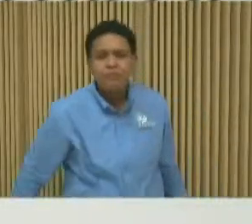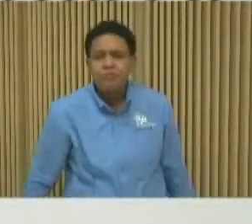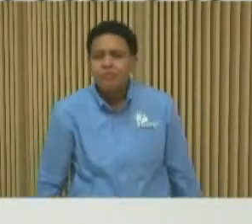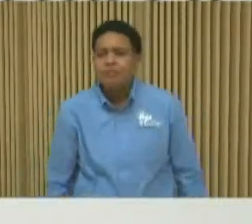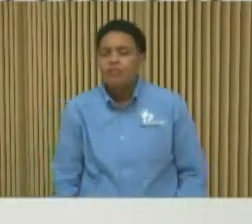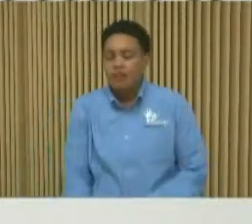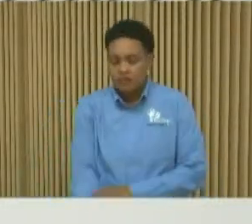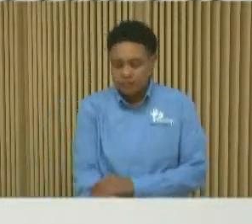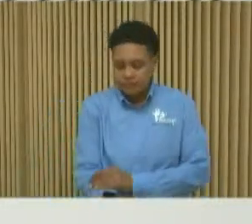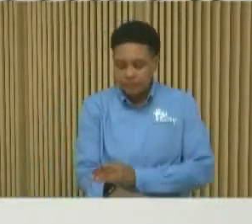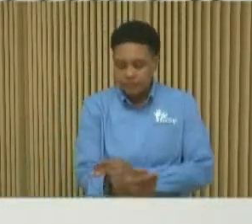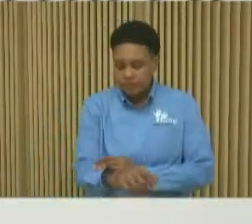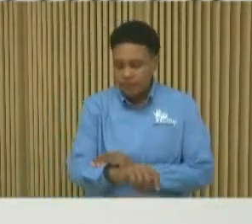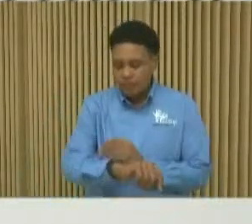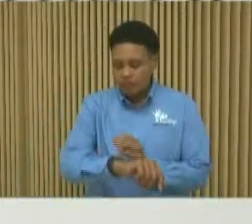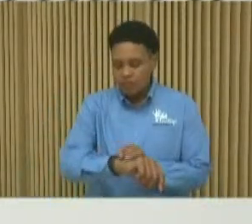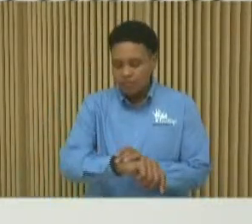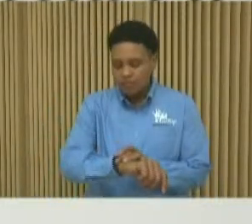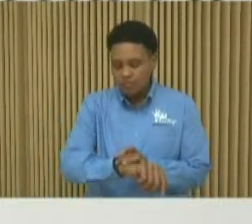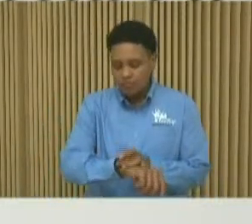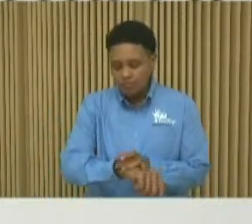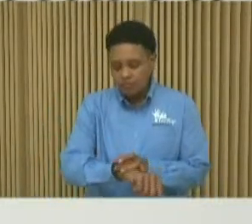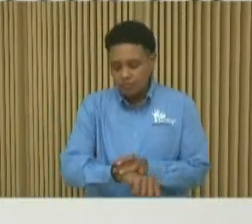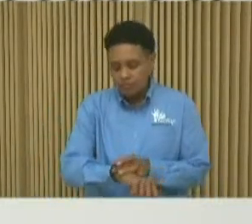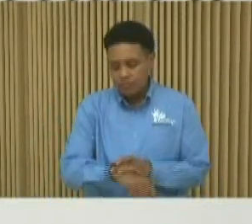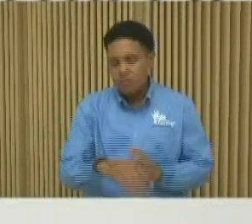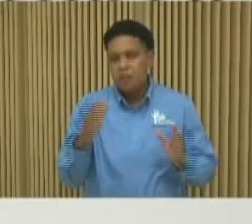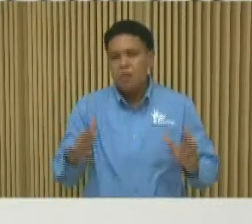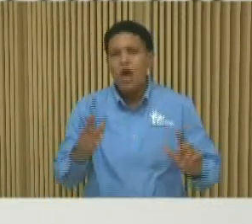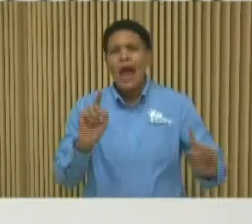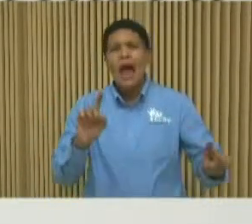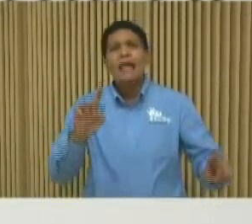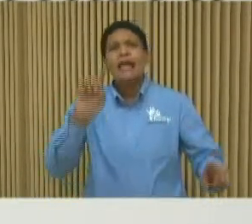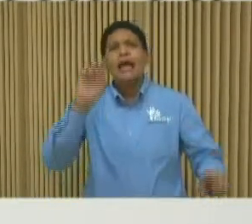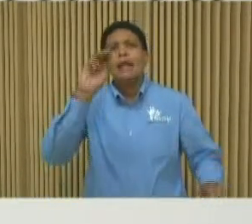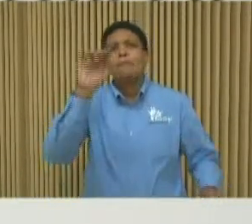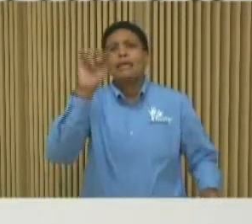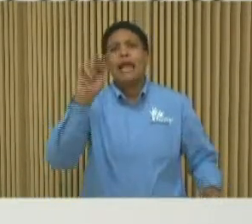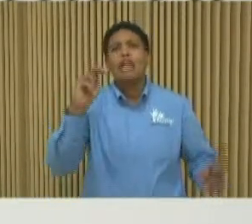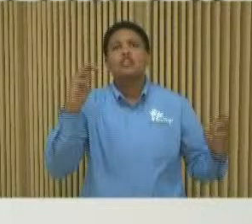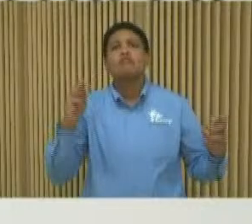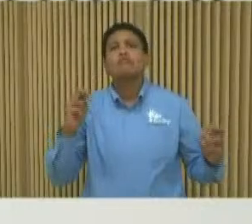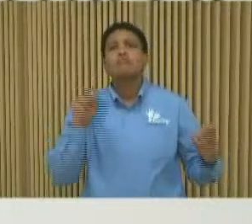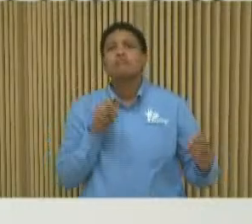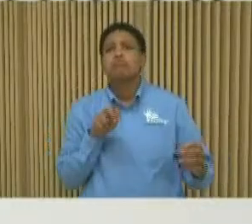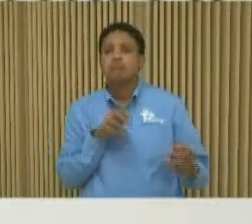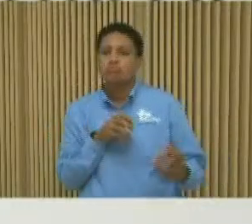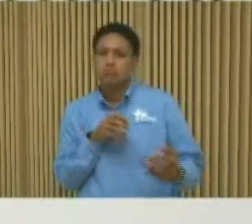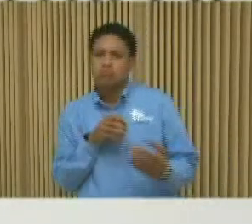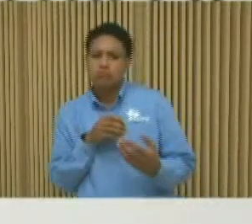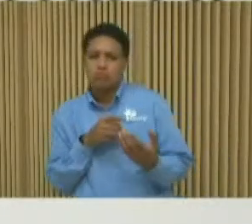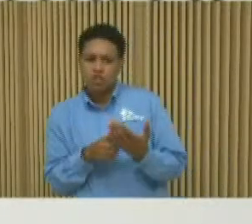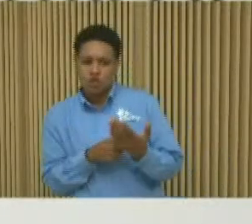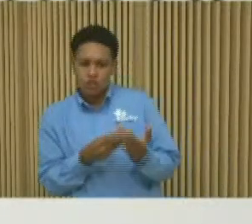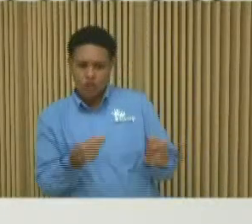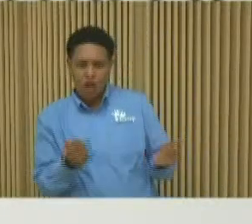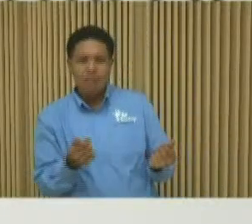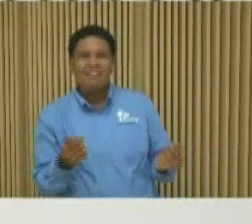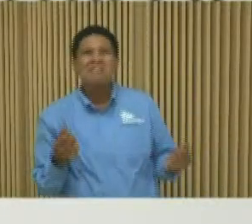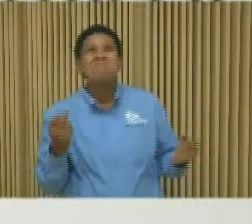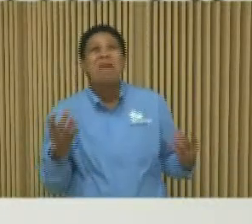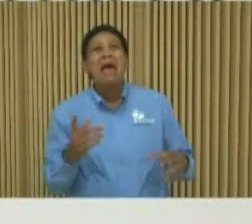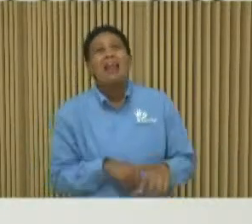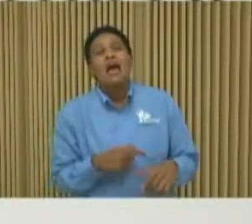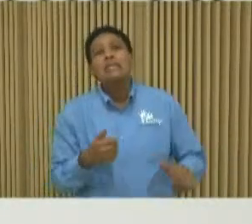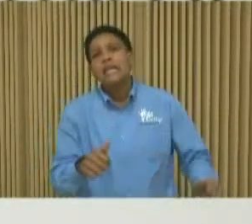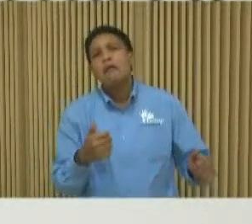once persons attend mediation, and if upon several attempts, because